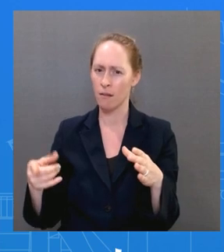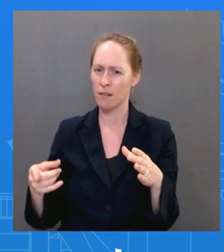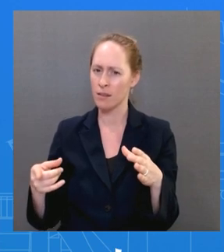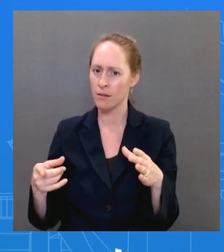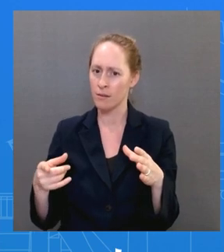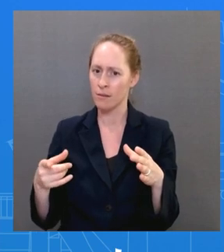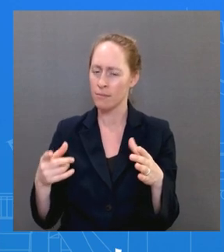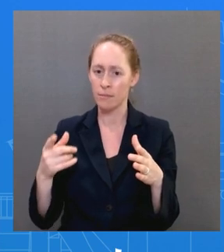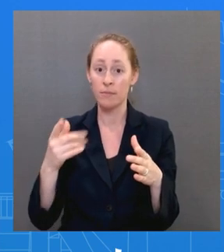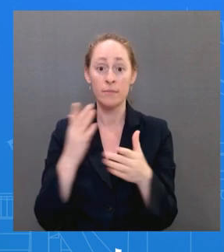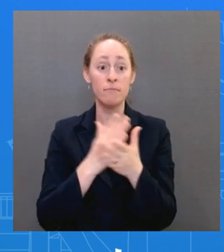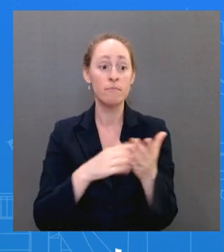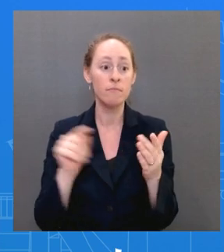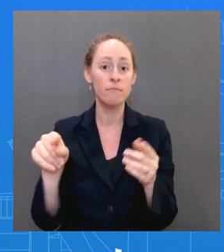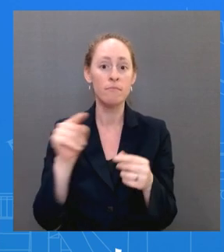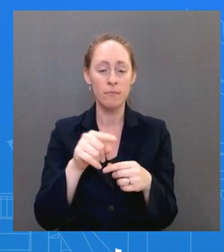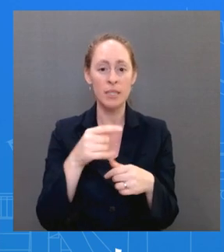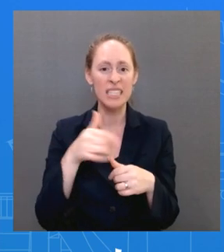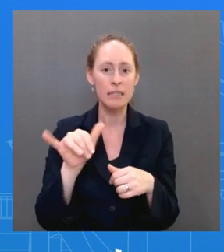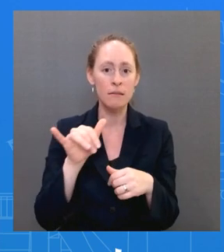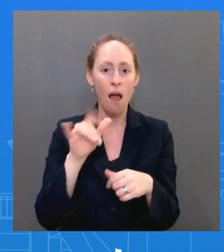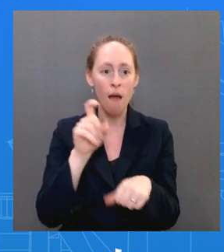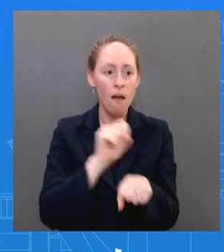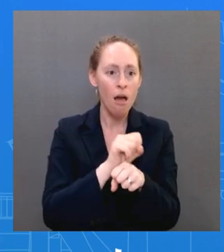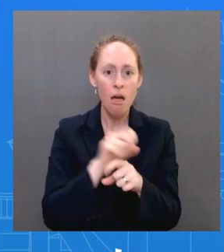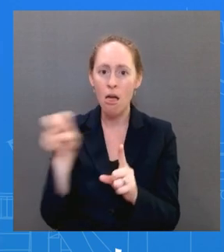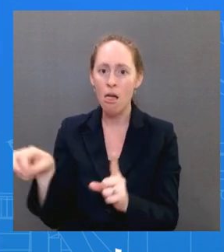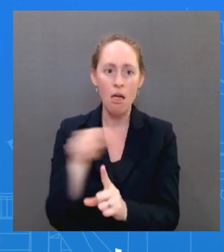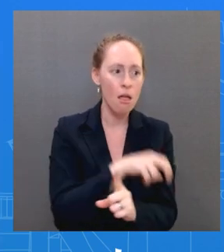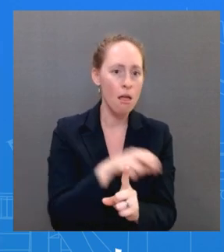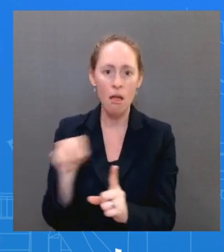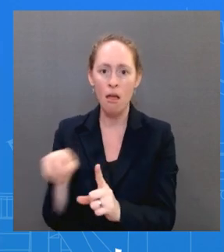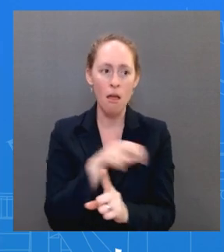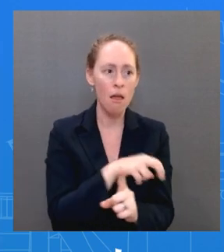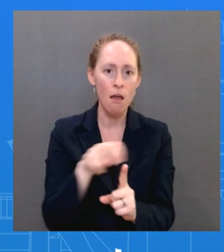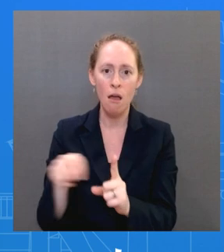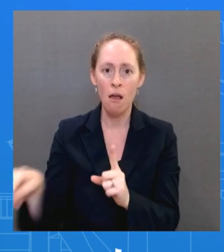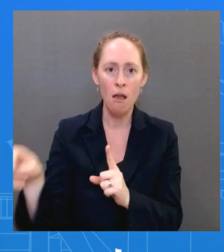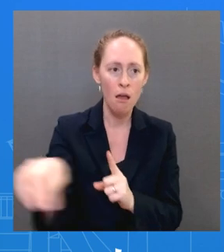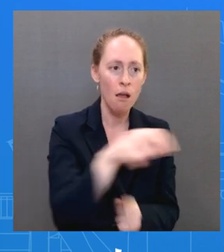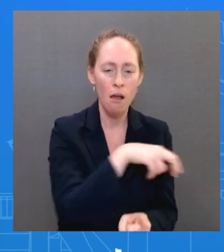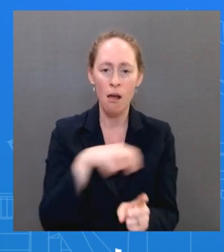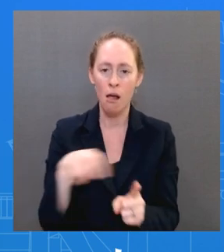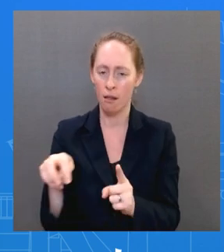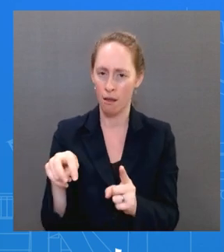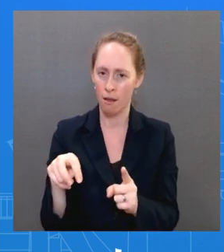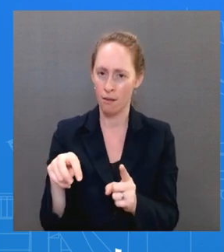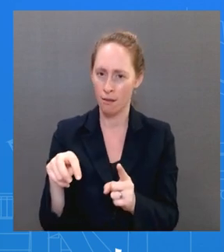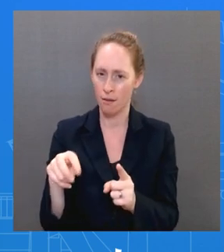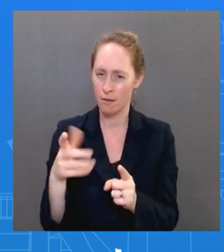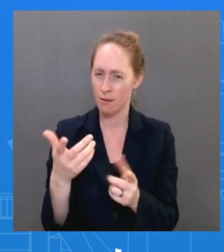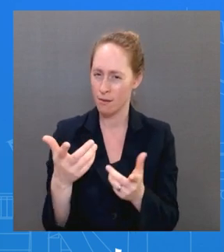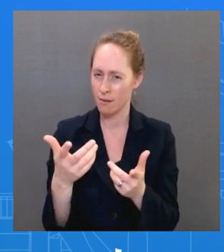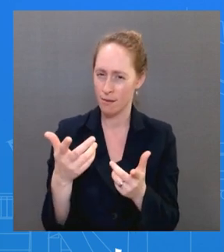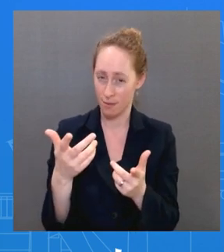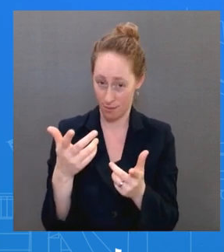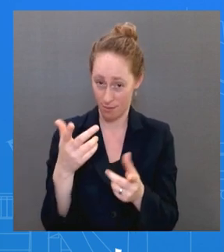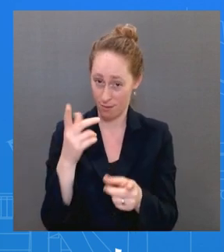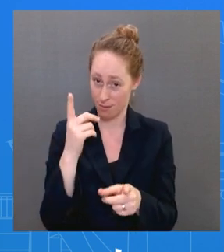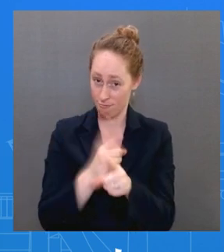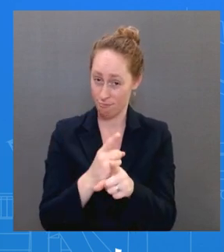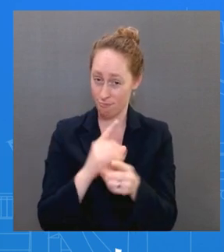a living. So is jobs really a good indicator then? Here's what I would say. We've always talked about the strength of our economy. We've